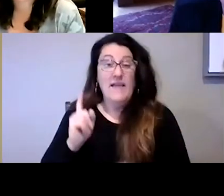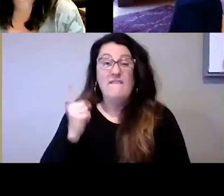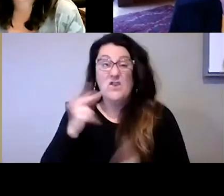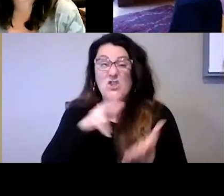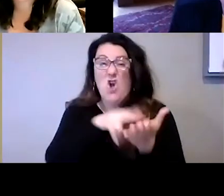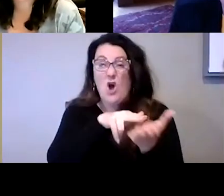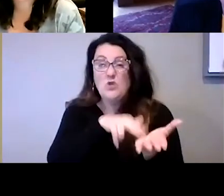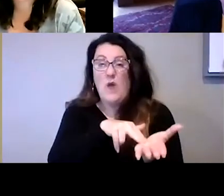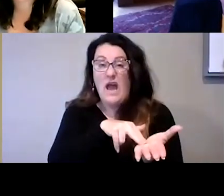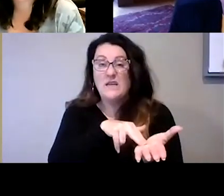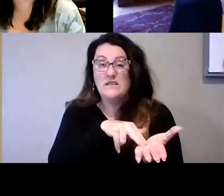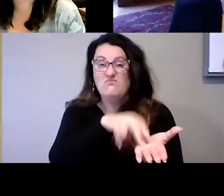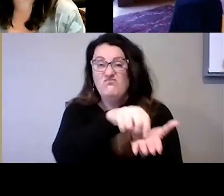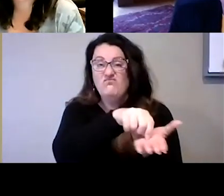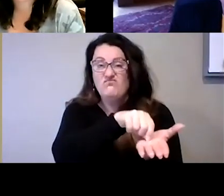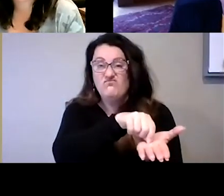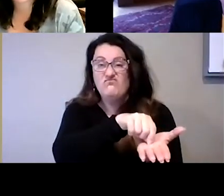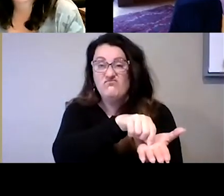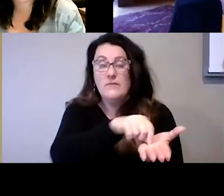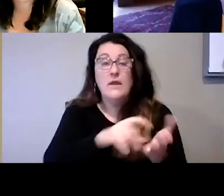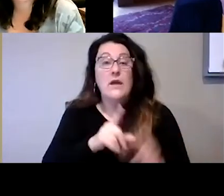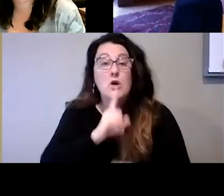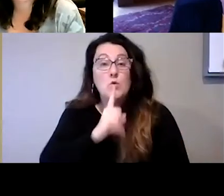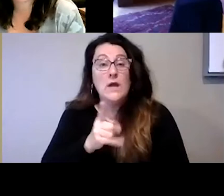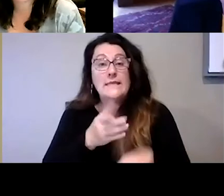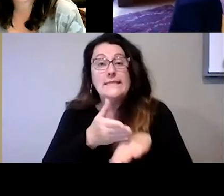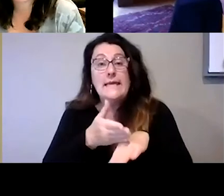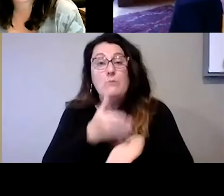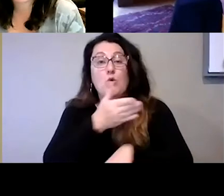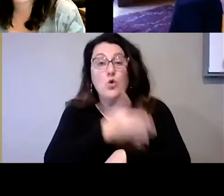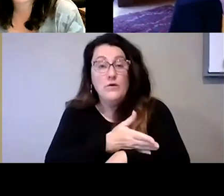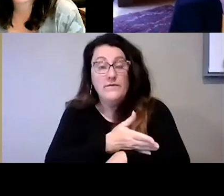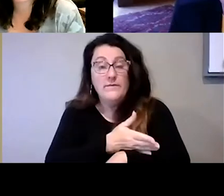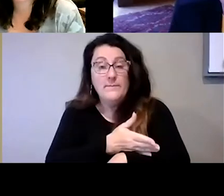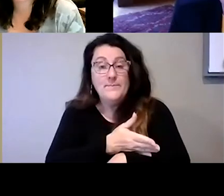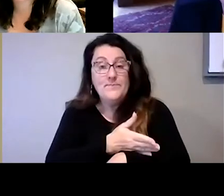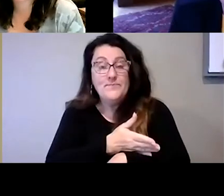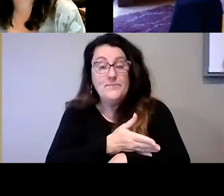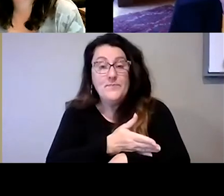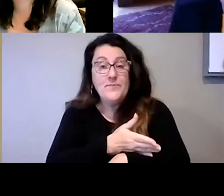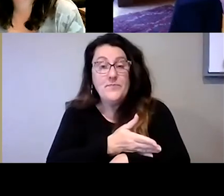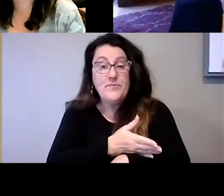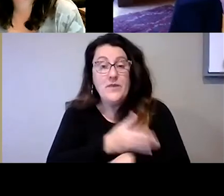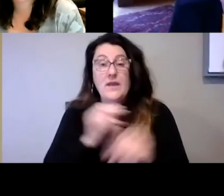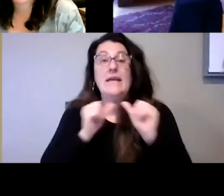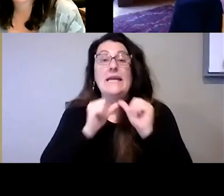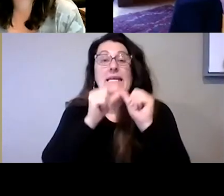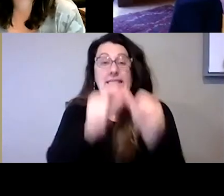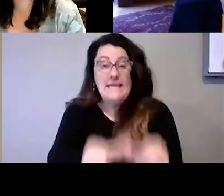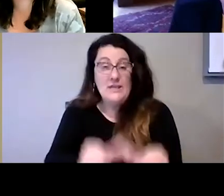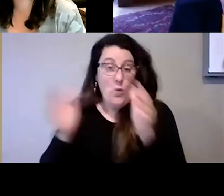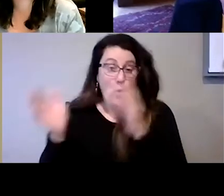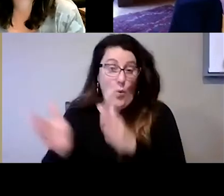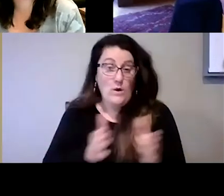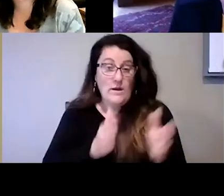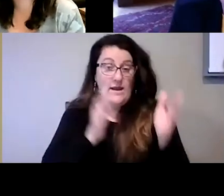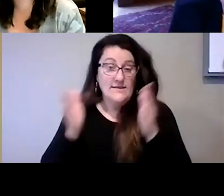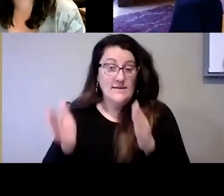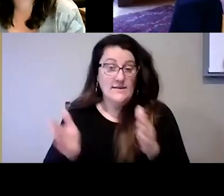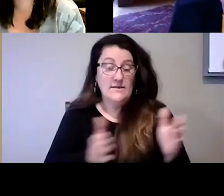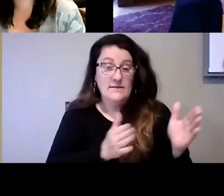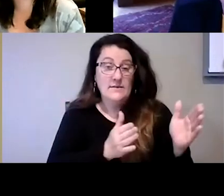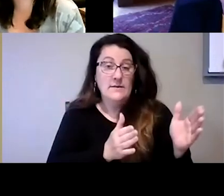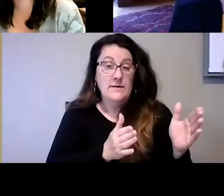contract. But the reality is, to improve that contract, you got to continue to organize.